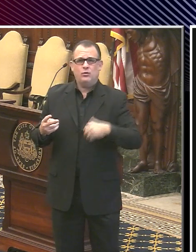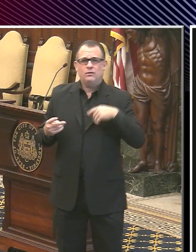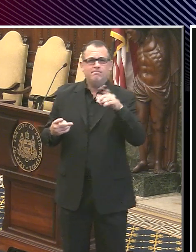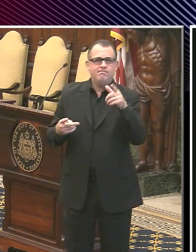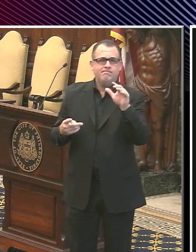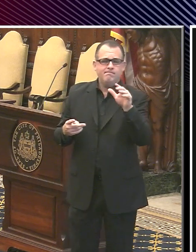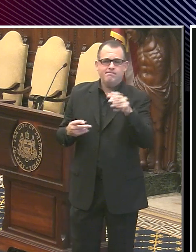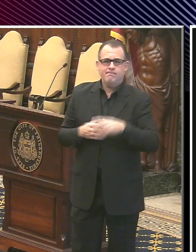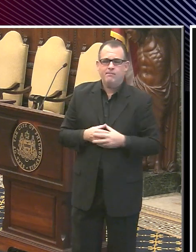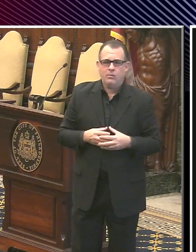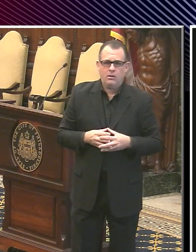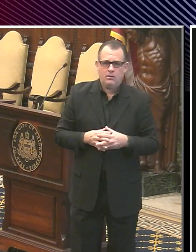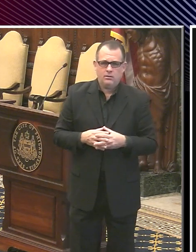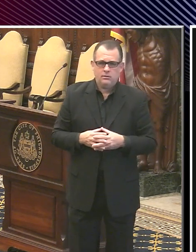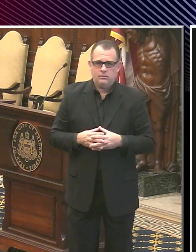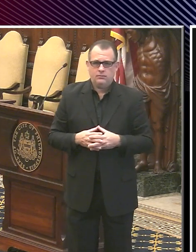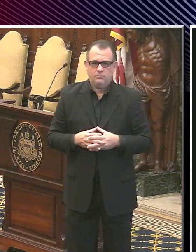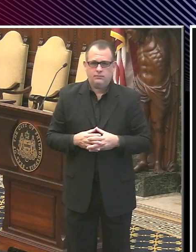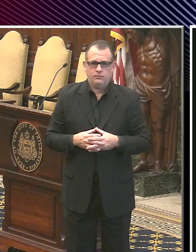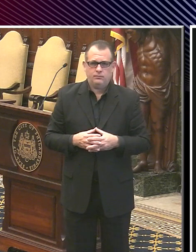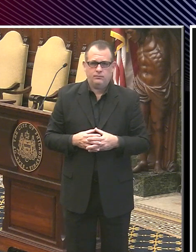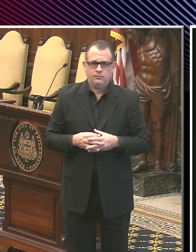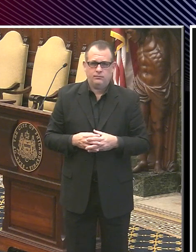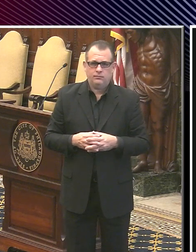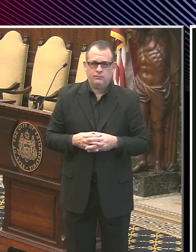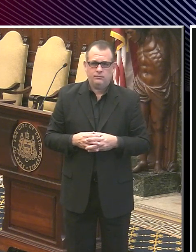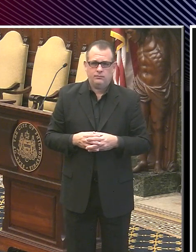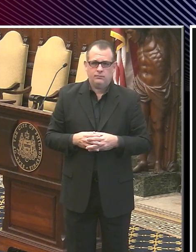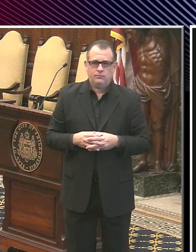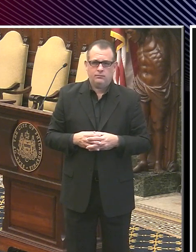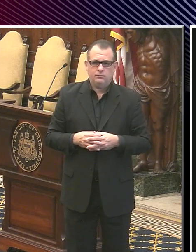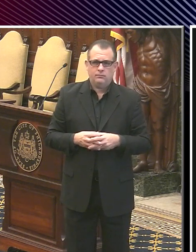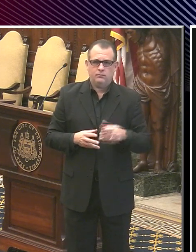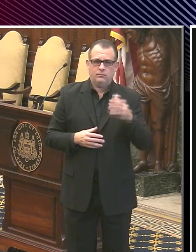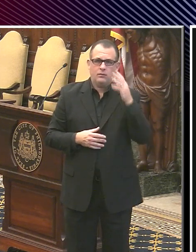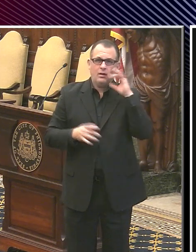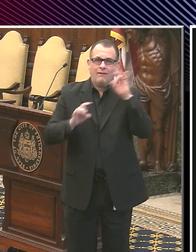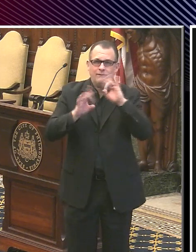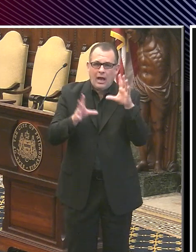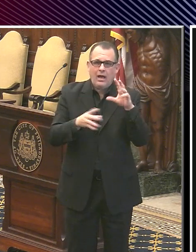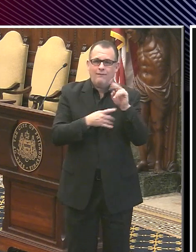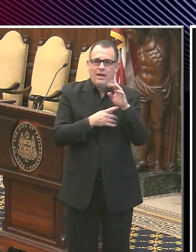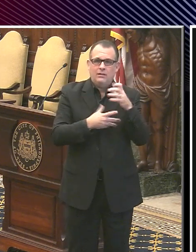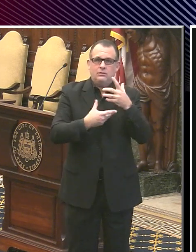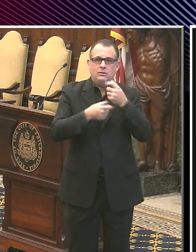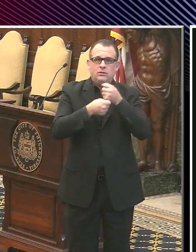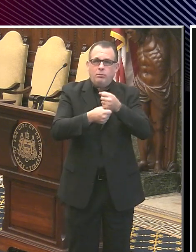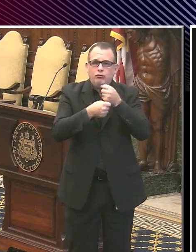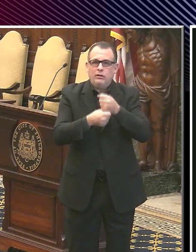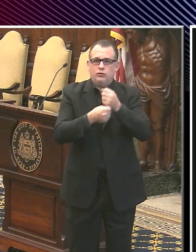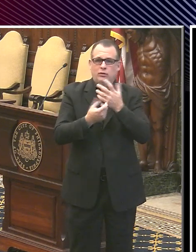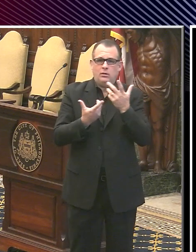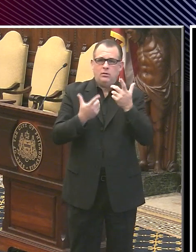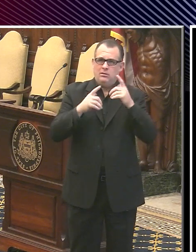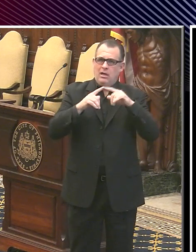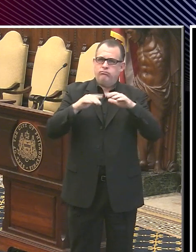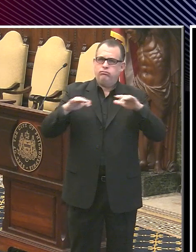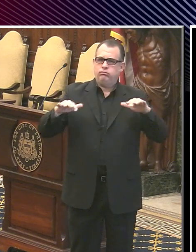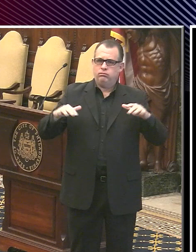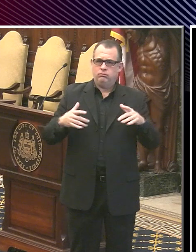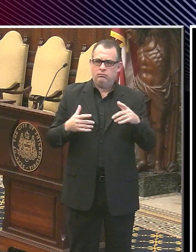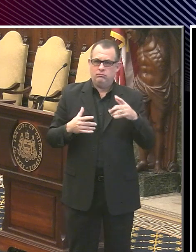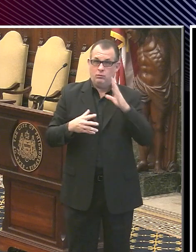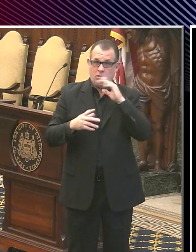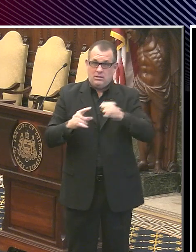in the city over recent violence or the demonstrations regarding the vote count? I